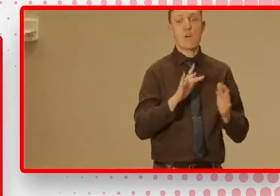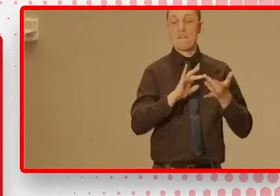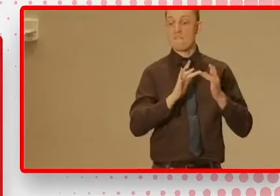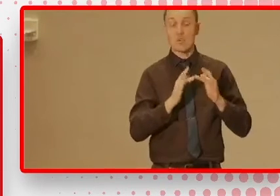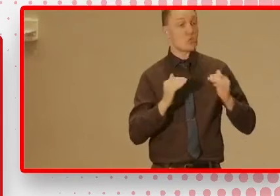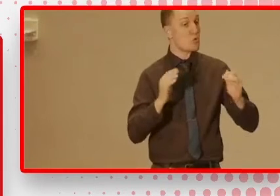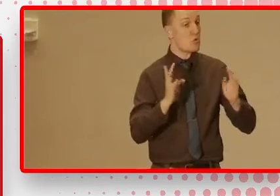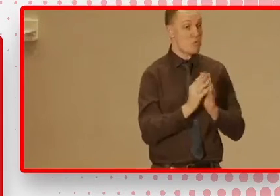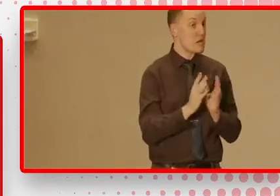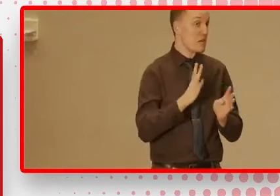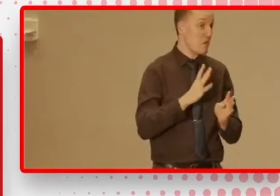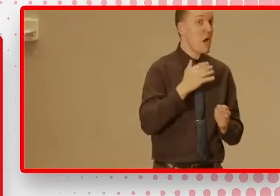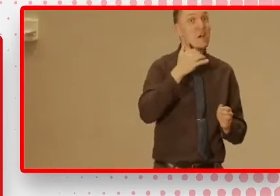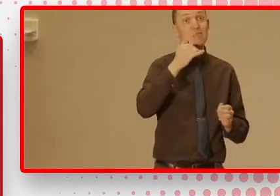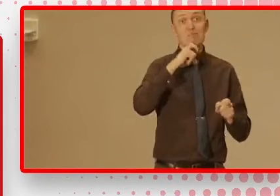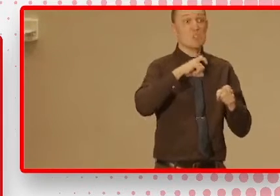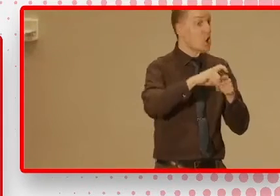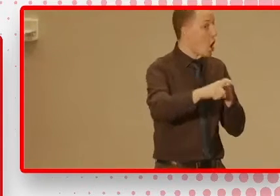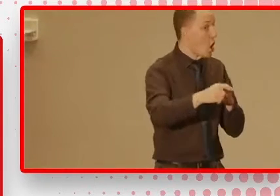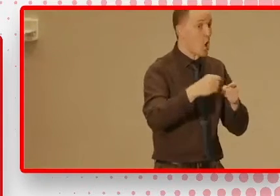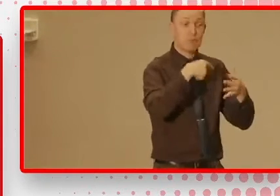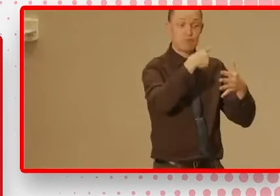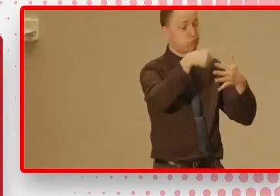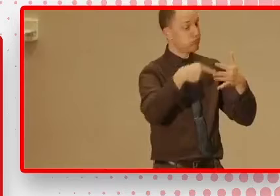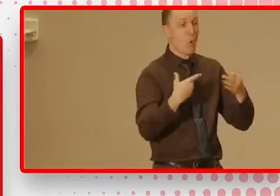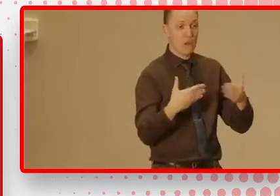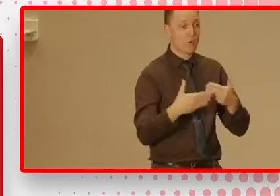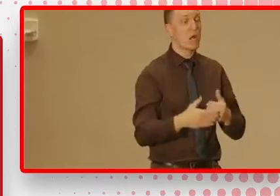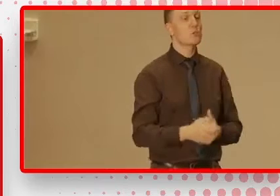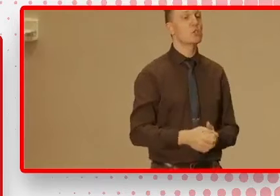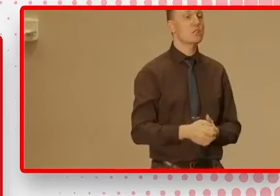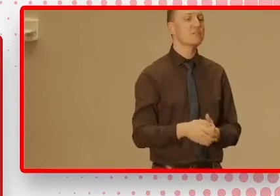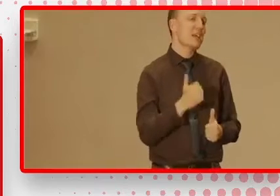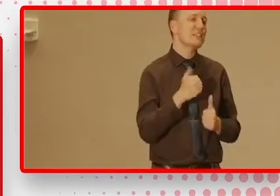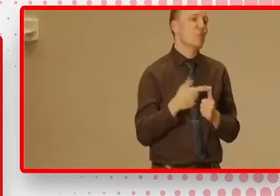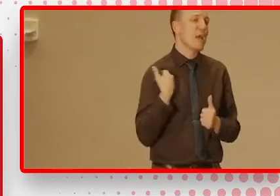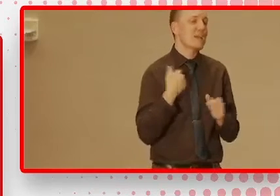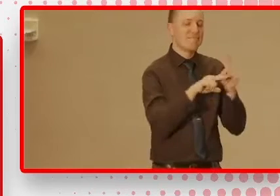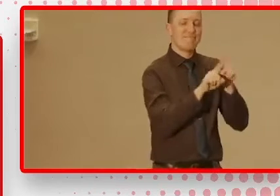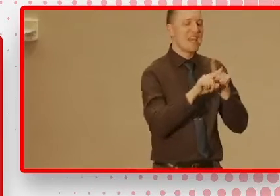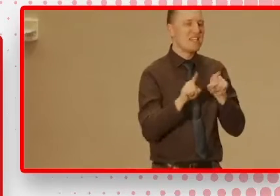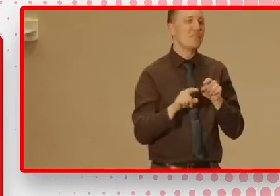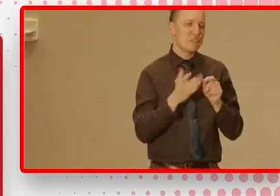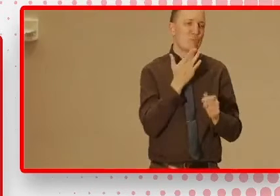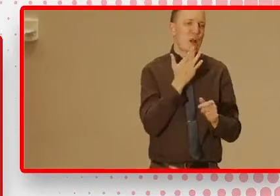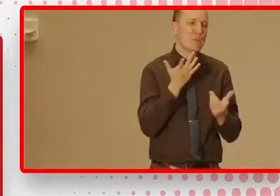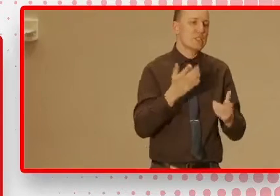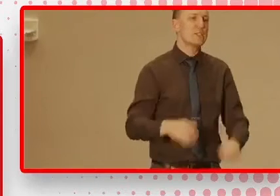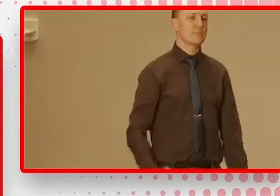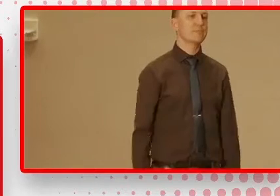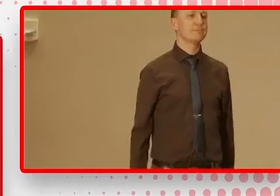to make sure that we have all options available because we know everybody has different preferences.